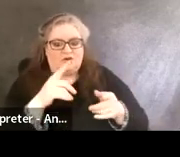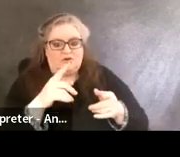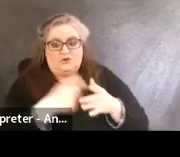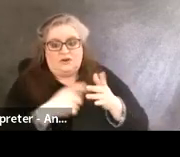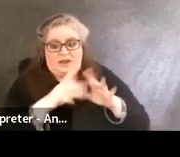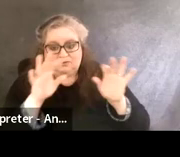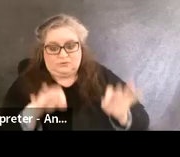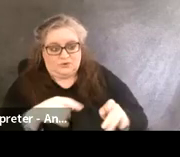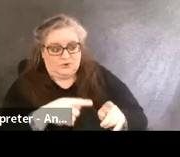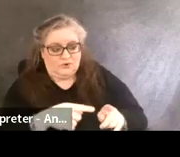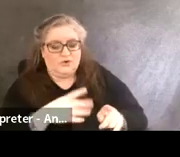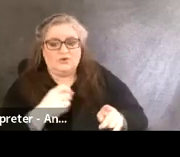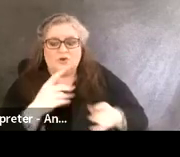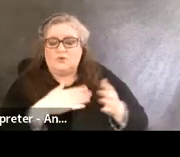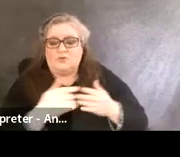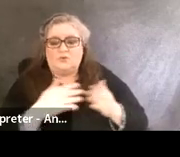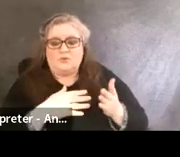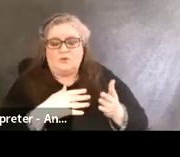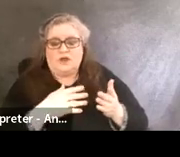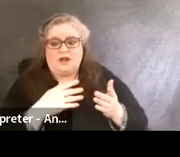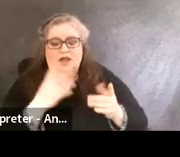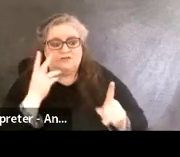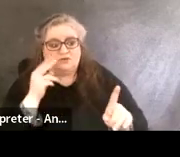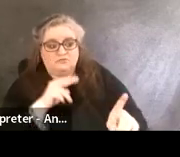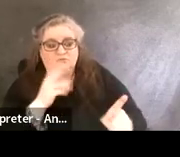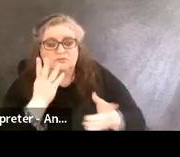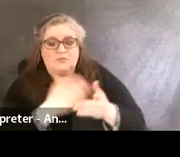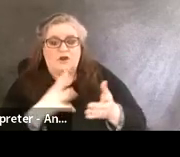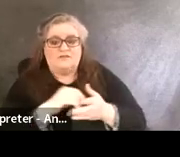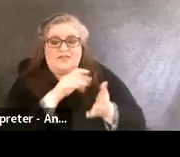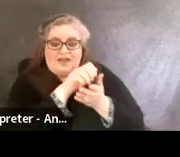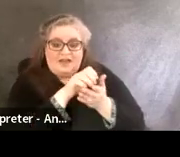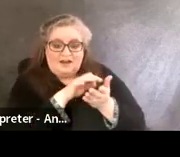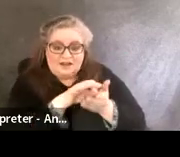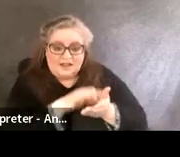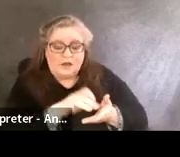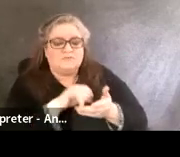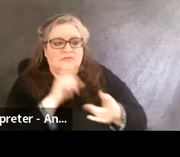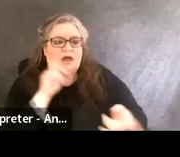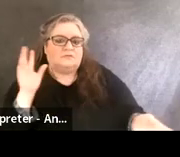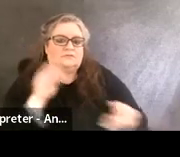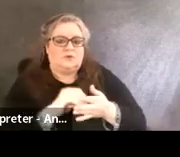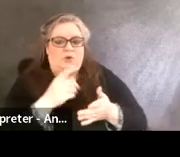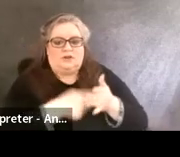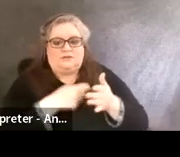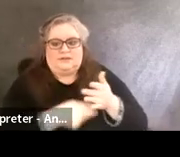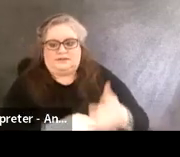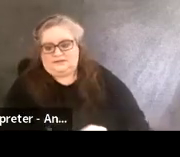return. So whatever is considered to be part of that accounting, that would be considered to be your total